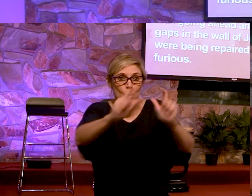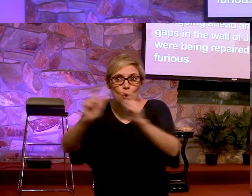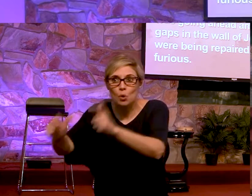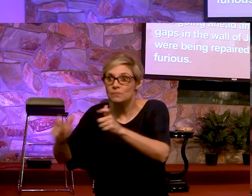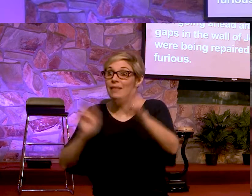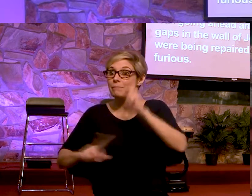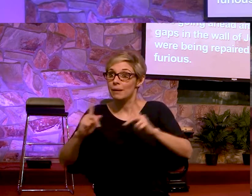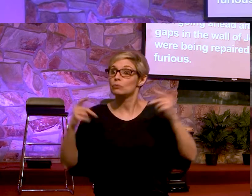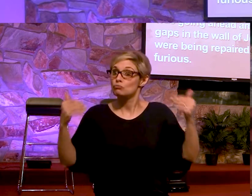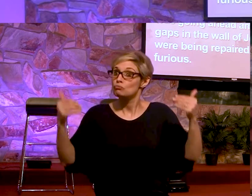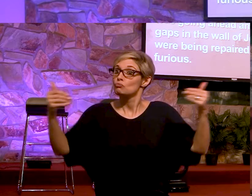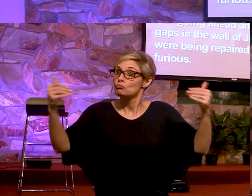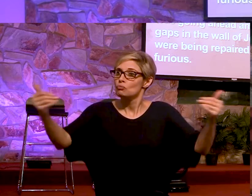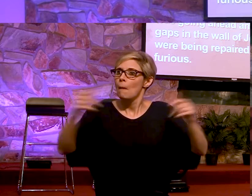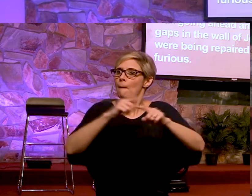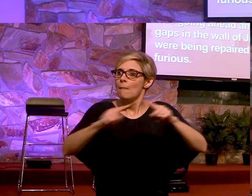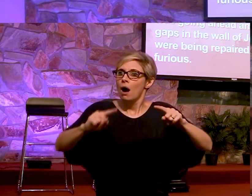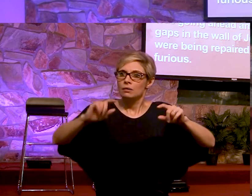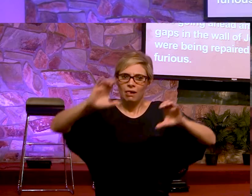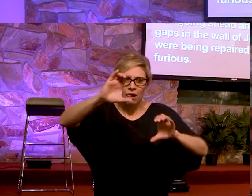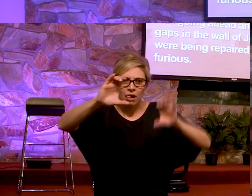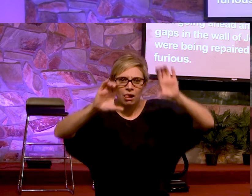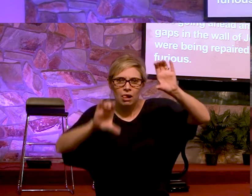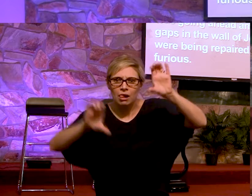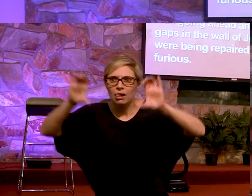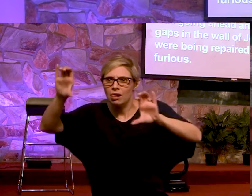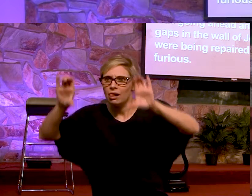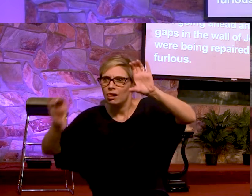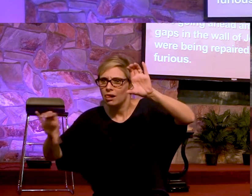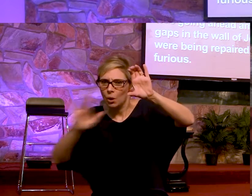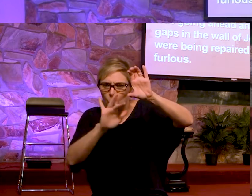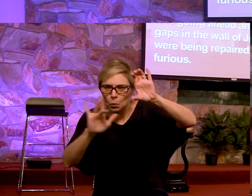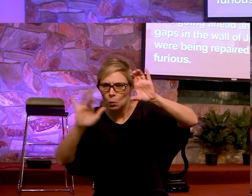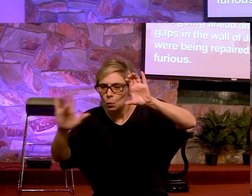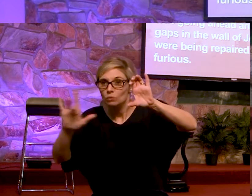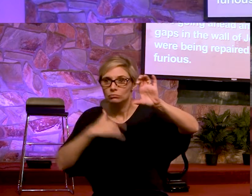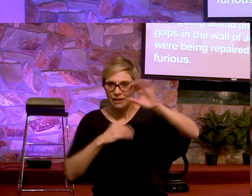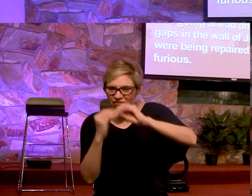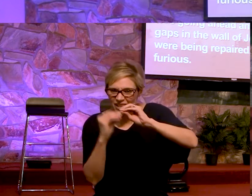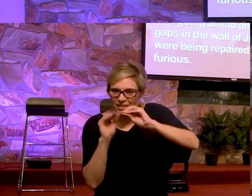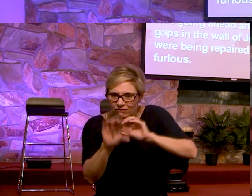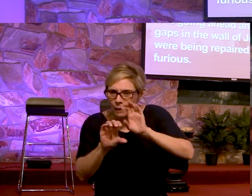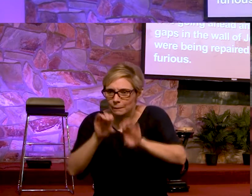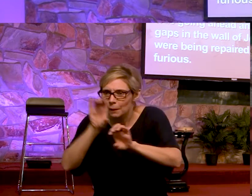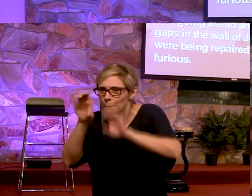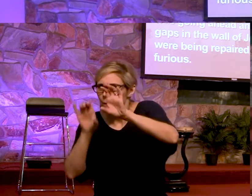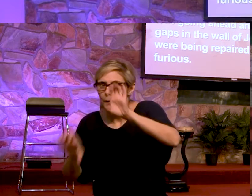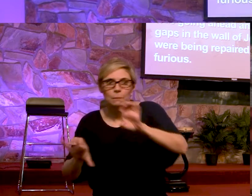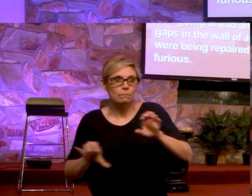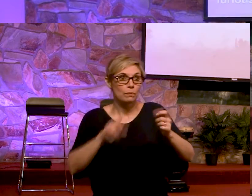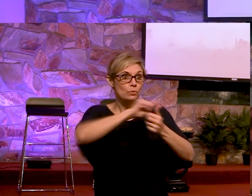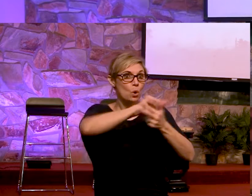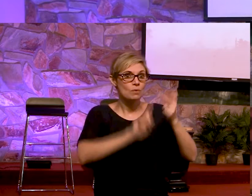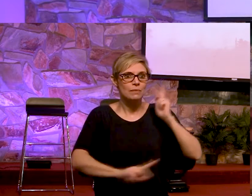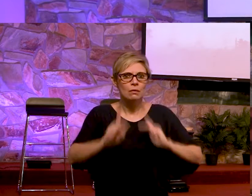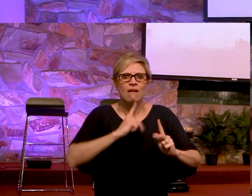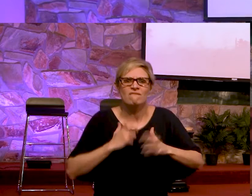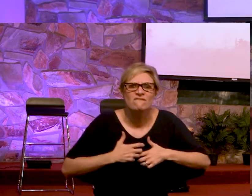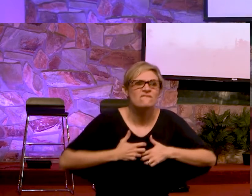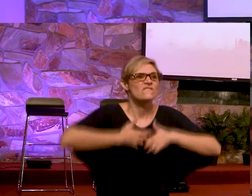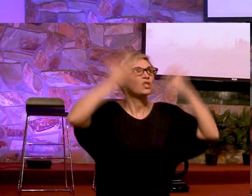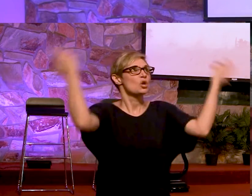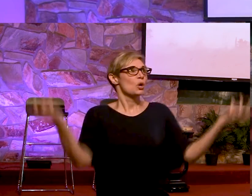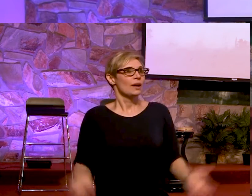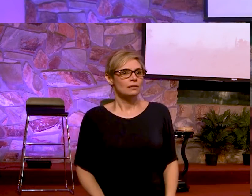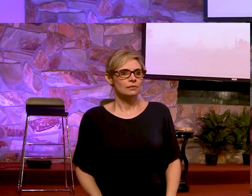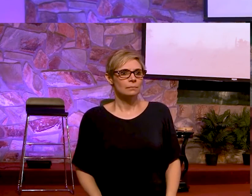and that the gaps in the wall of Jerusalem were being repaired, they were furious. They